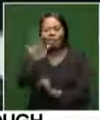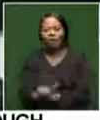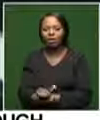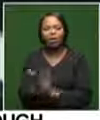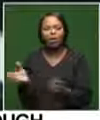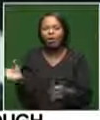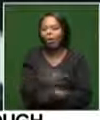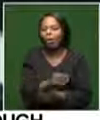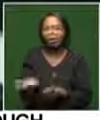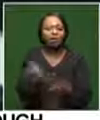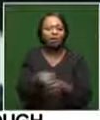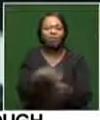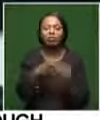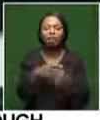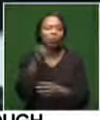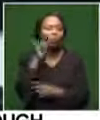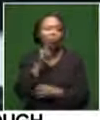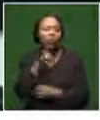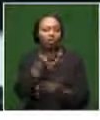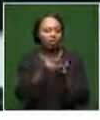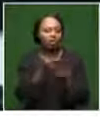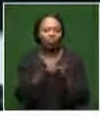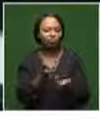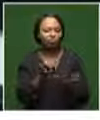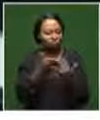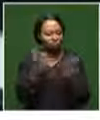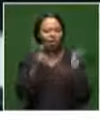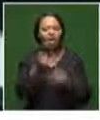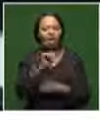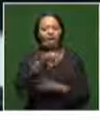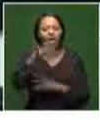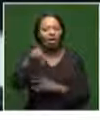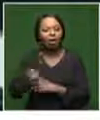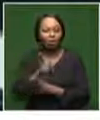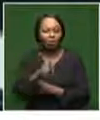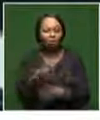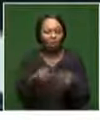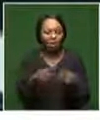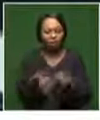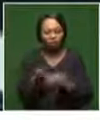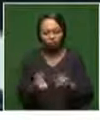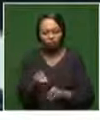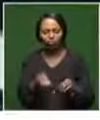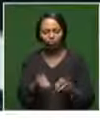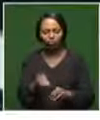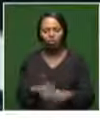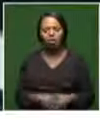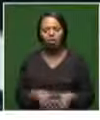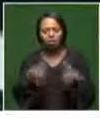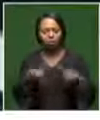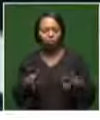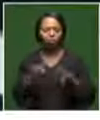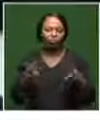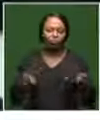all races. It doesn't have no boundaries. So anyone can engage and play and expand their horizons in different tribes of